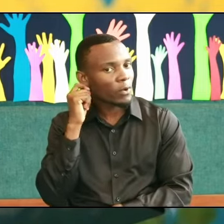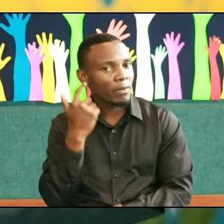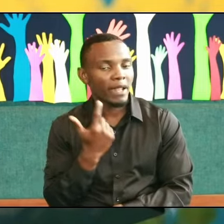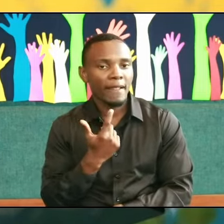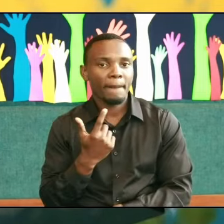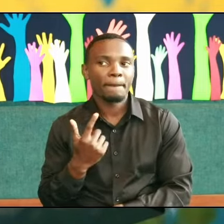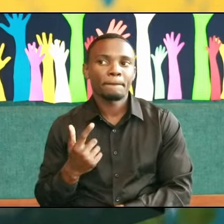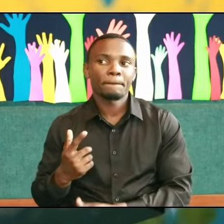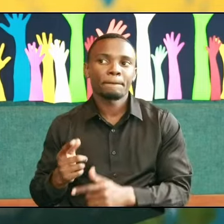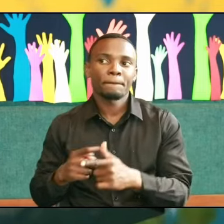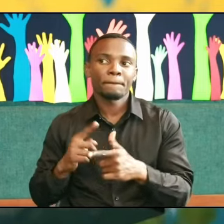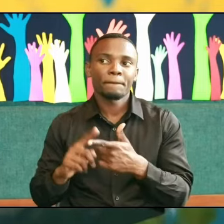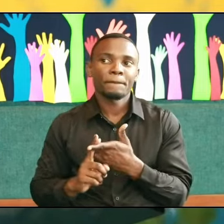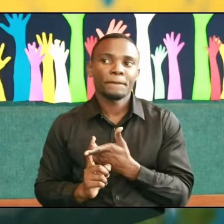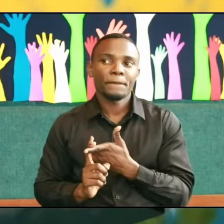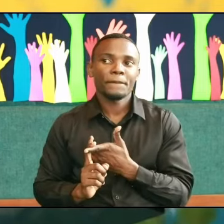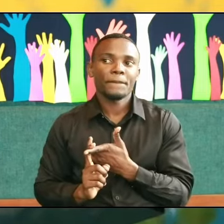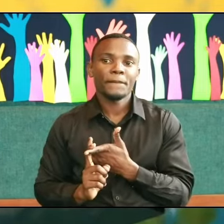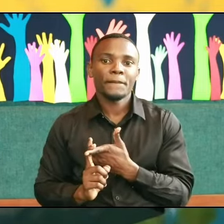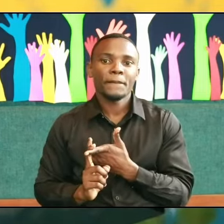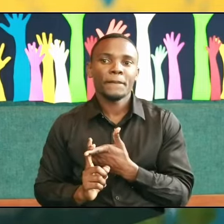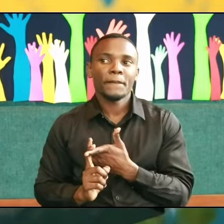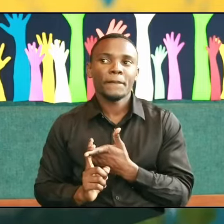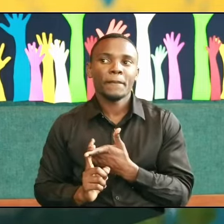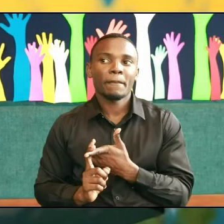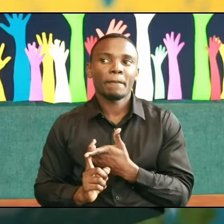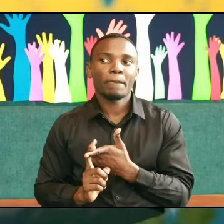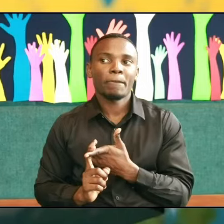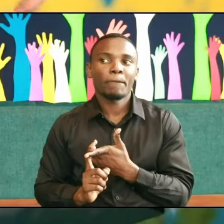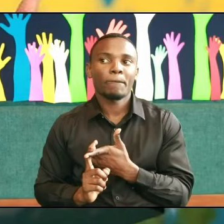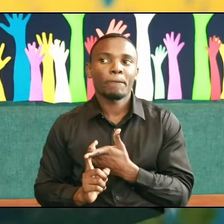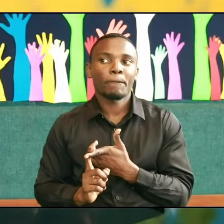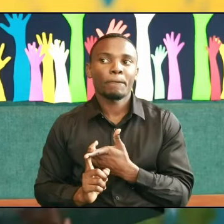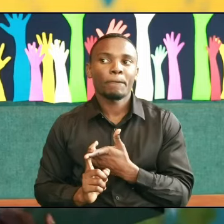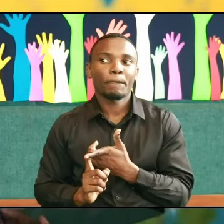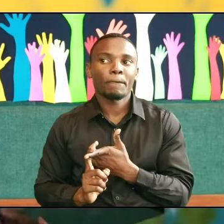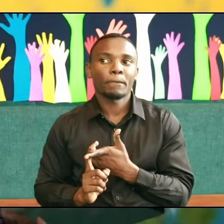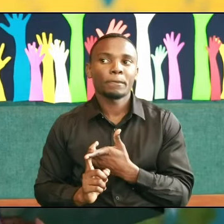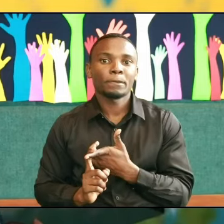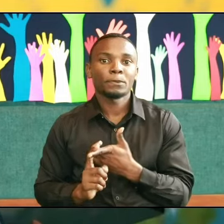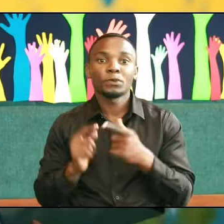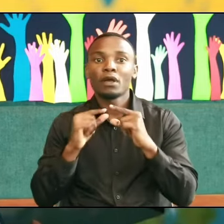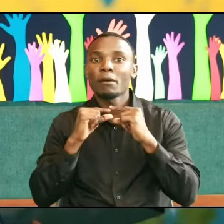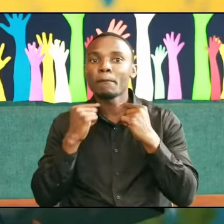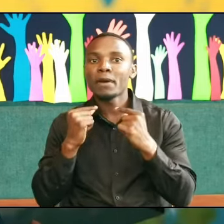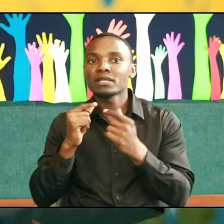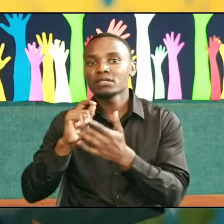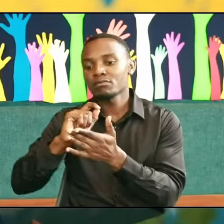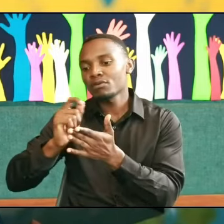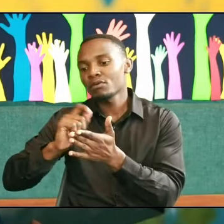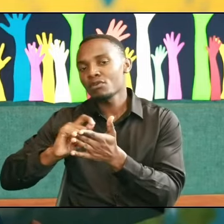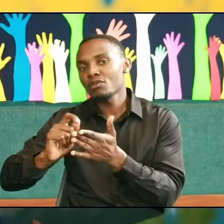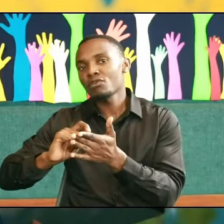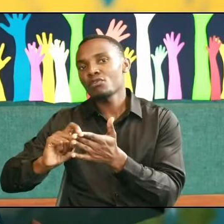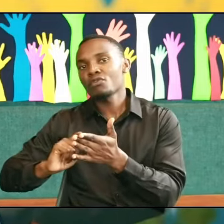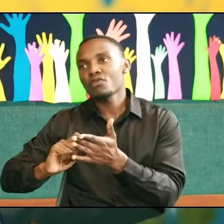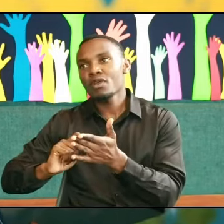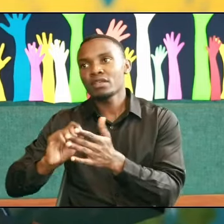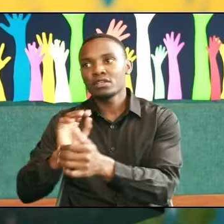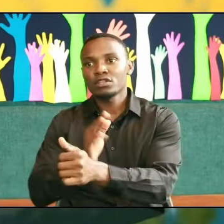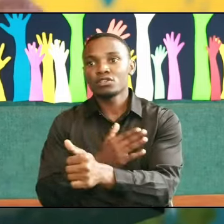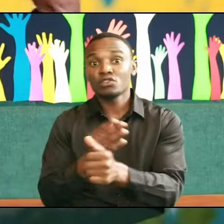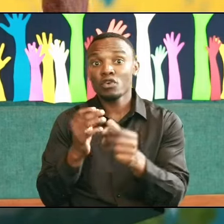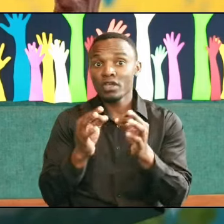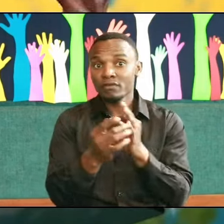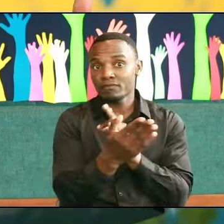And then the pastor took the song and wrote the song that we are going to sing. And I want to say to us, if you are